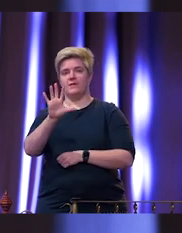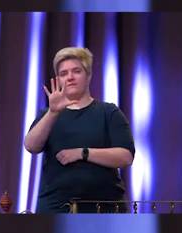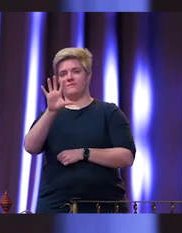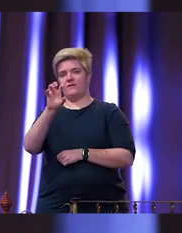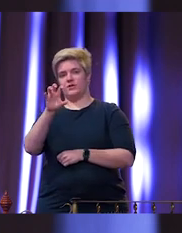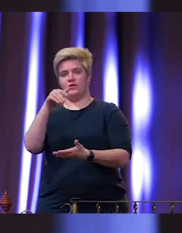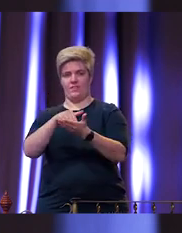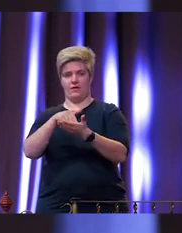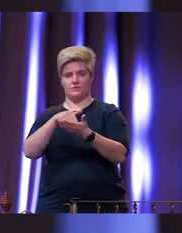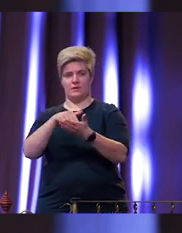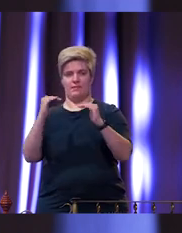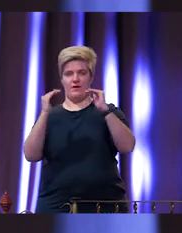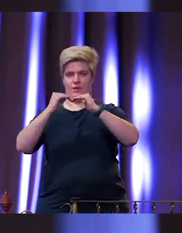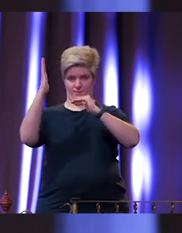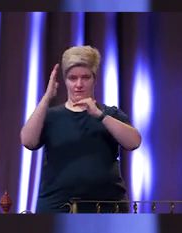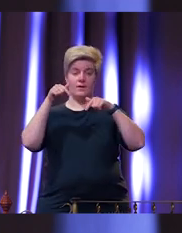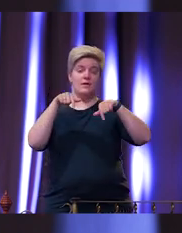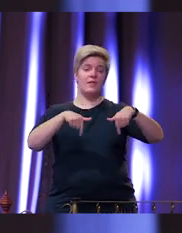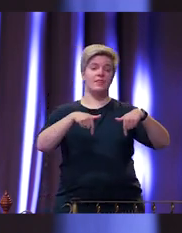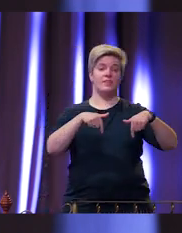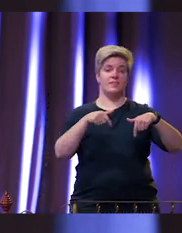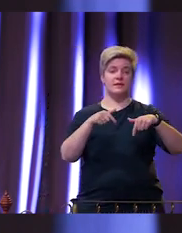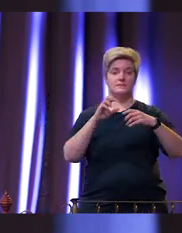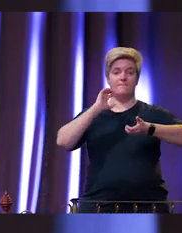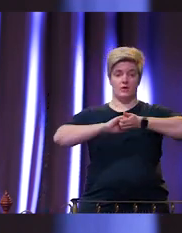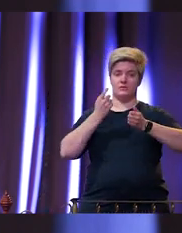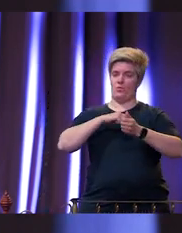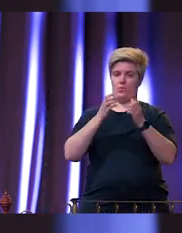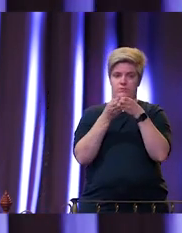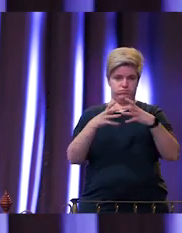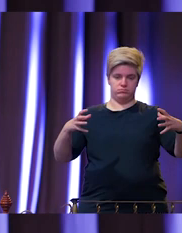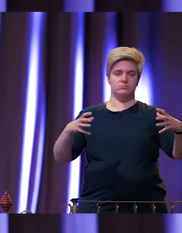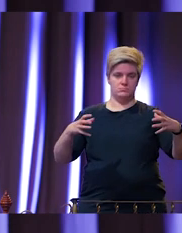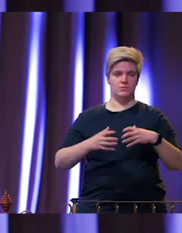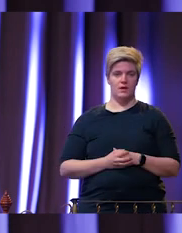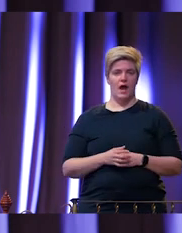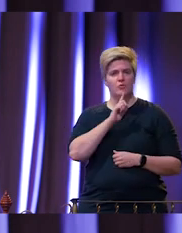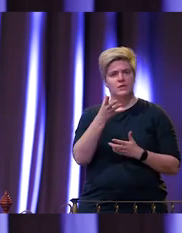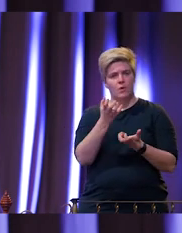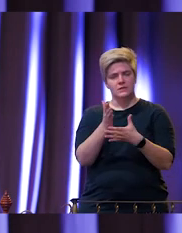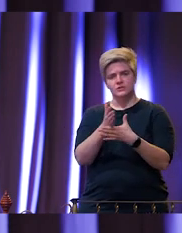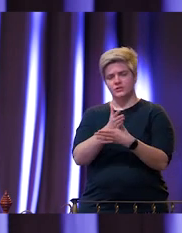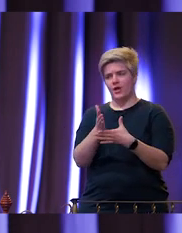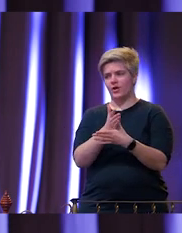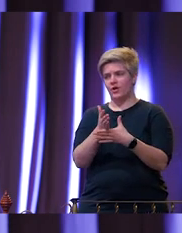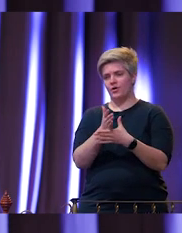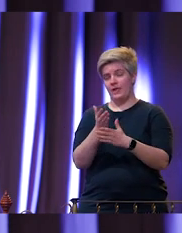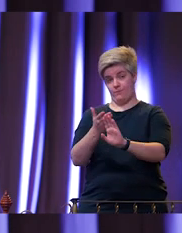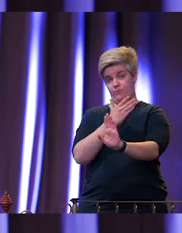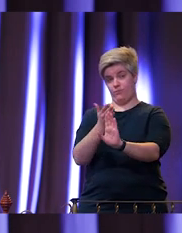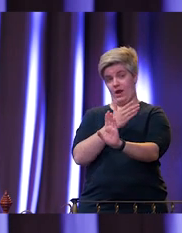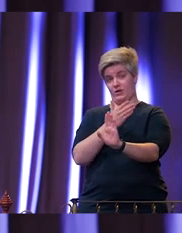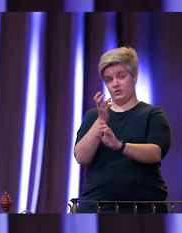below, but with this partnership, we're expanding quite a bit. And with that, you know, I do want to share that prior to the